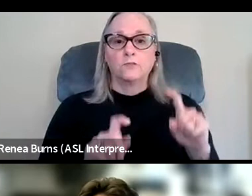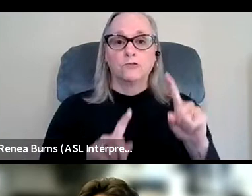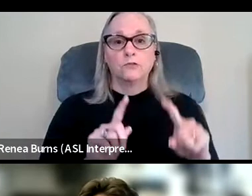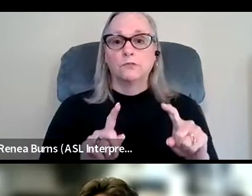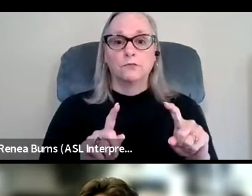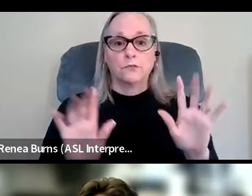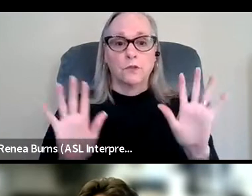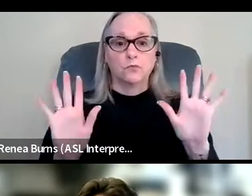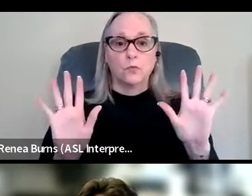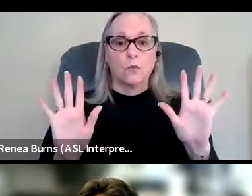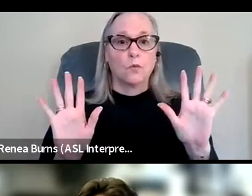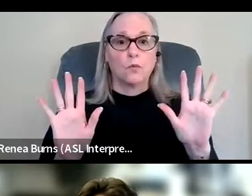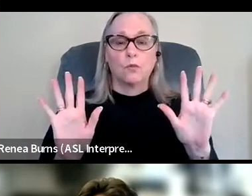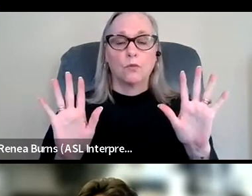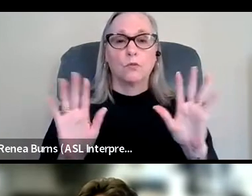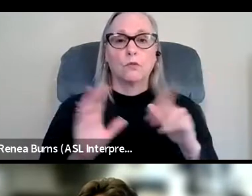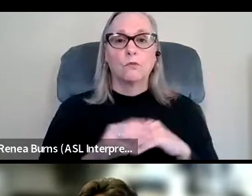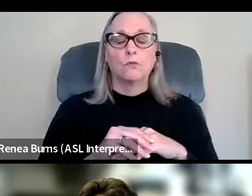questions.